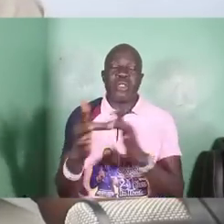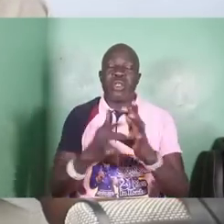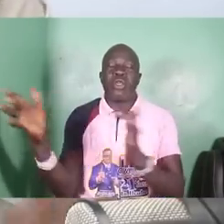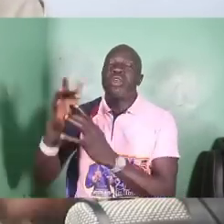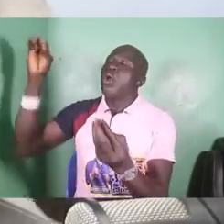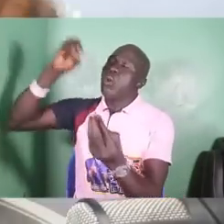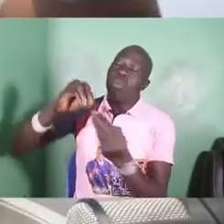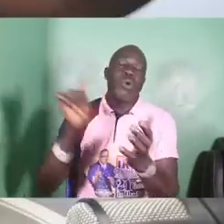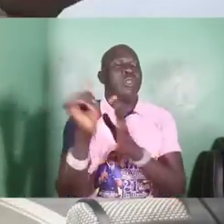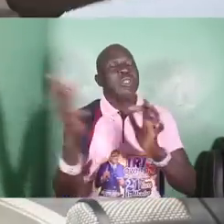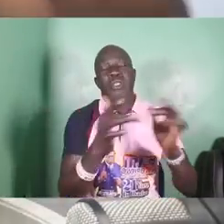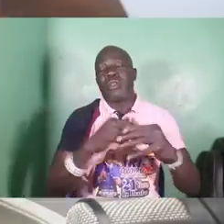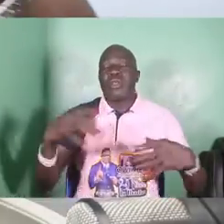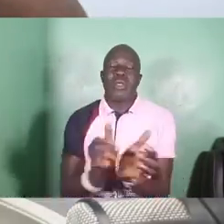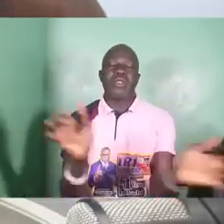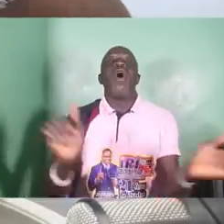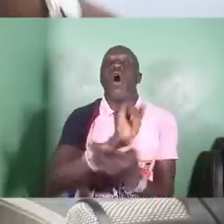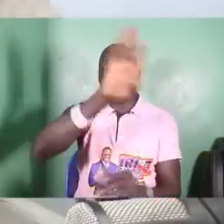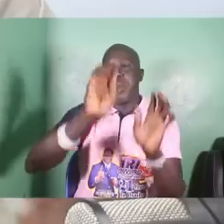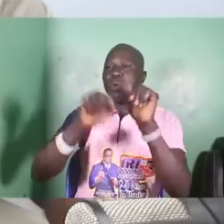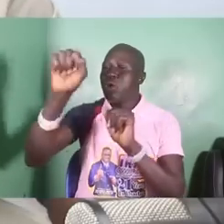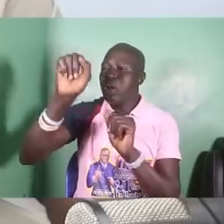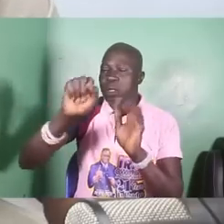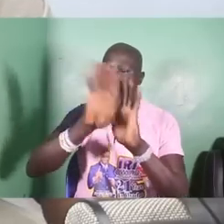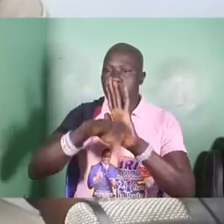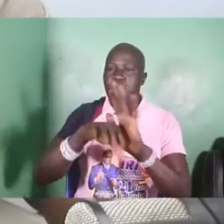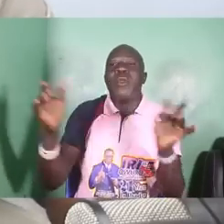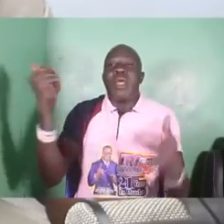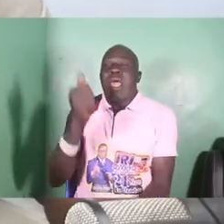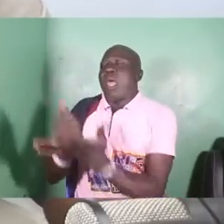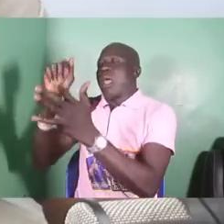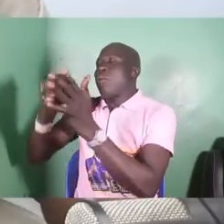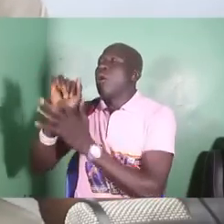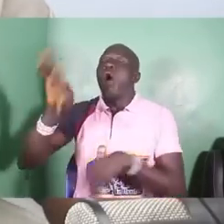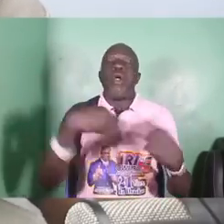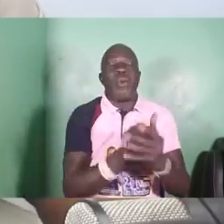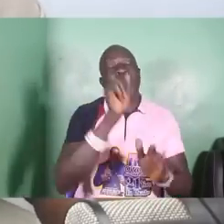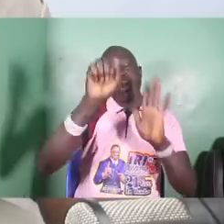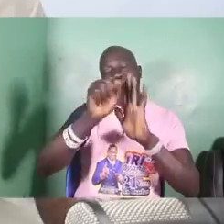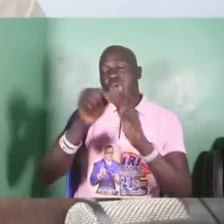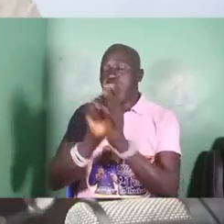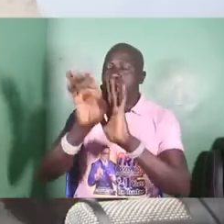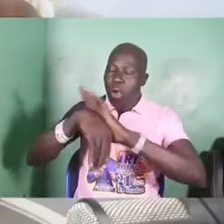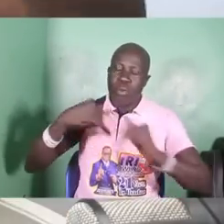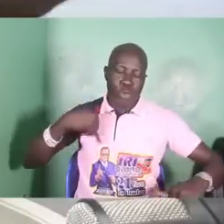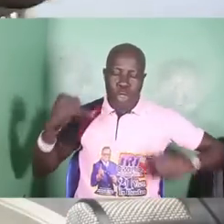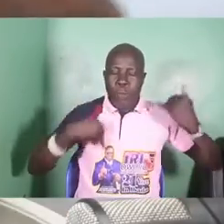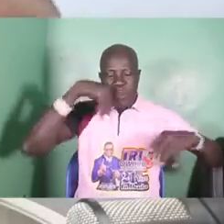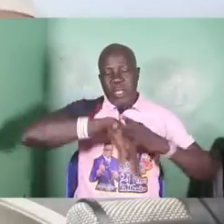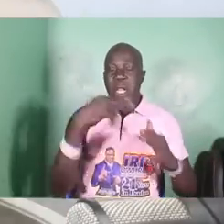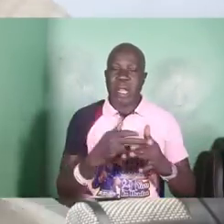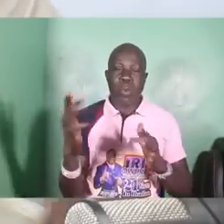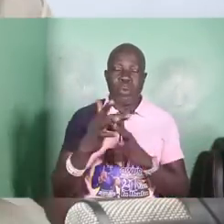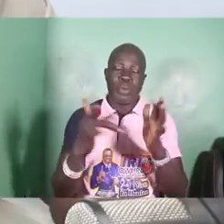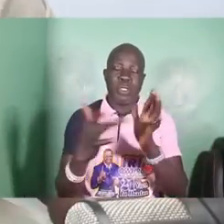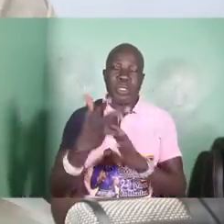knocking at the door of hell. Those of you knocking at the door of joy. In the name of